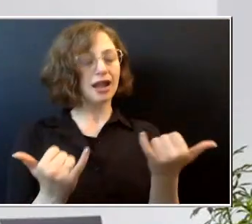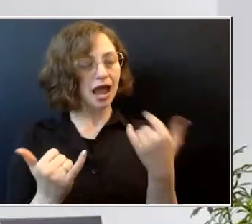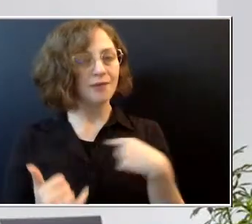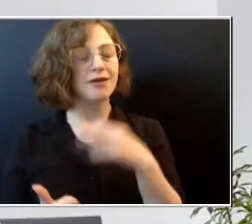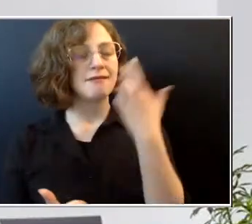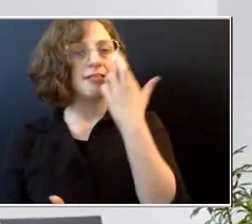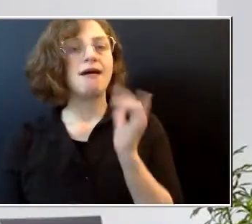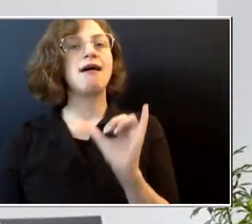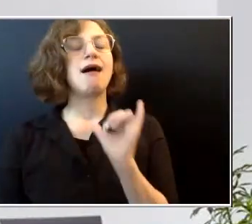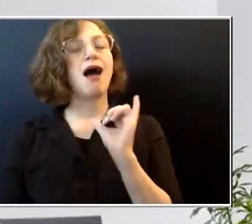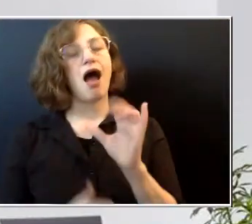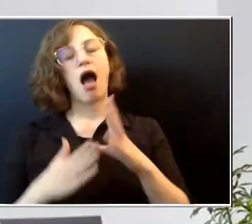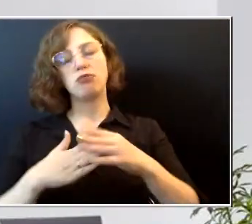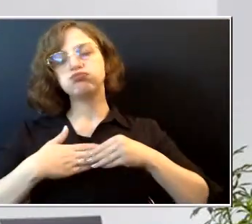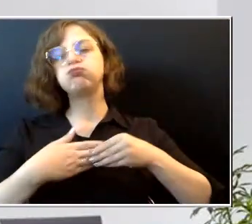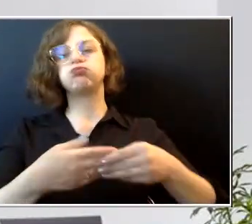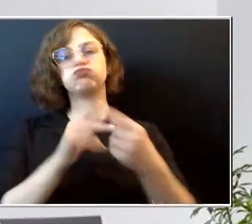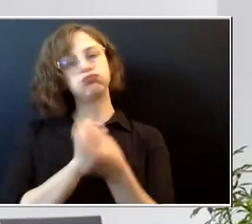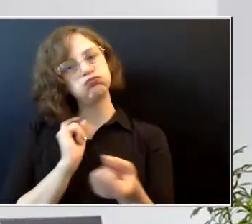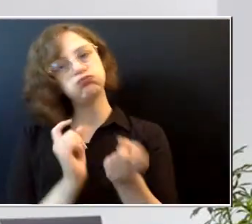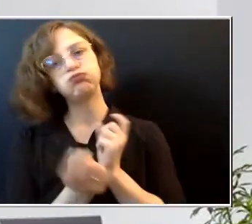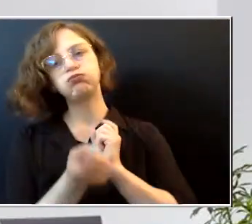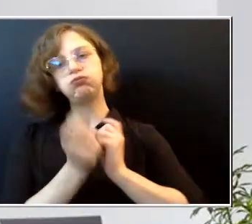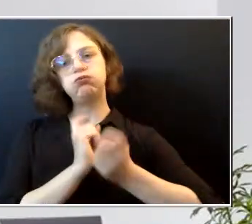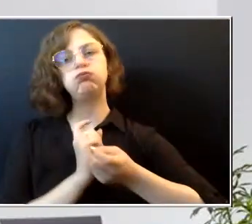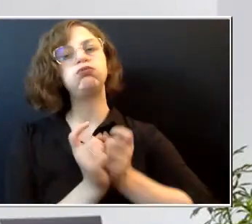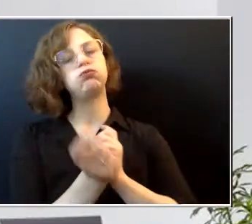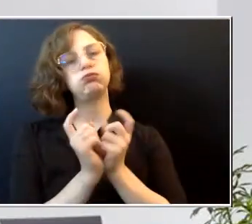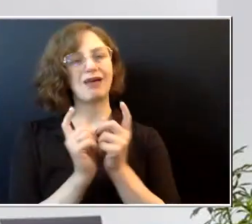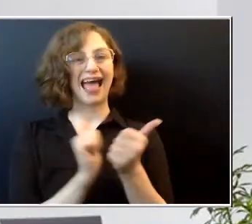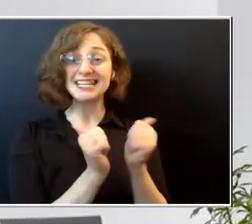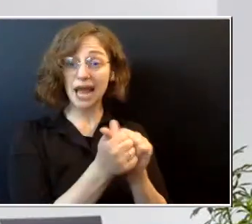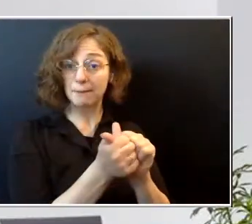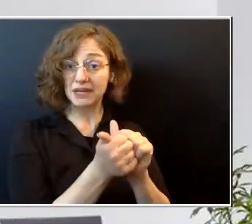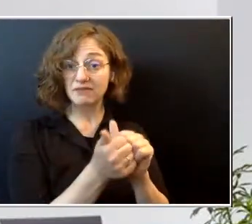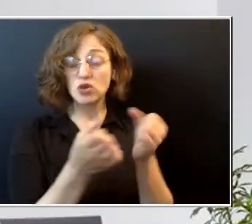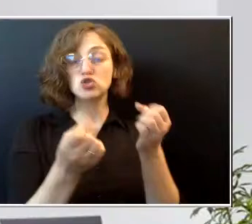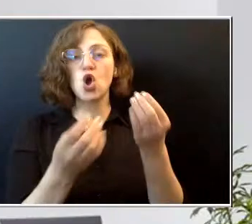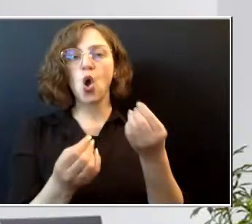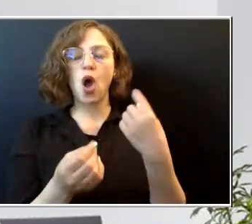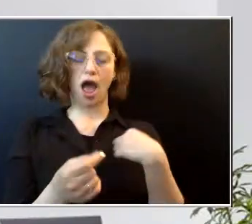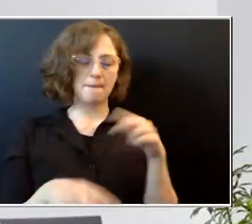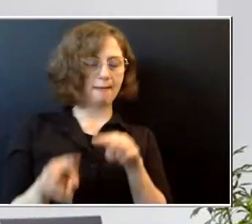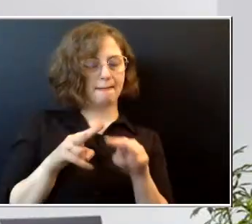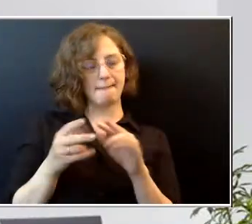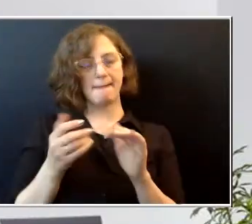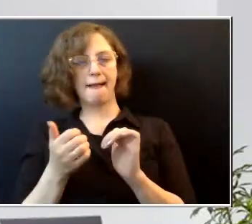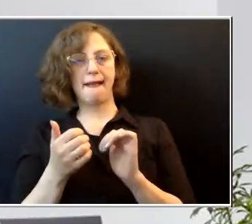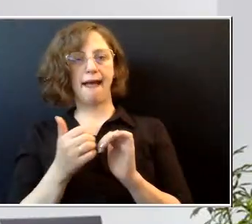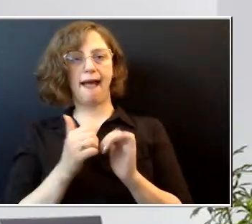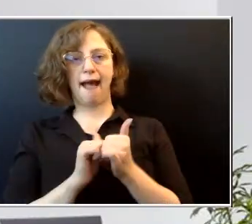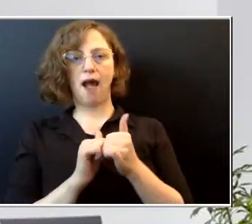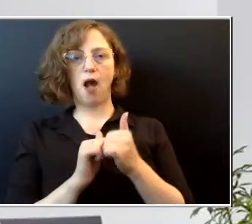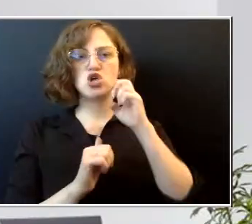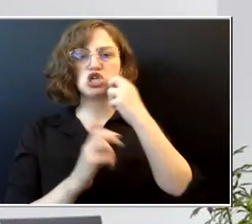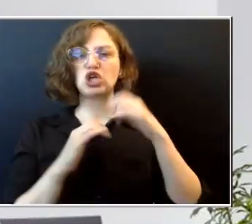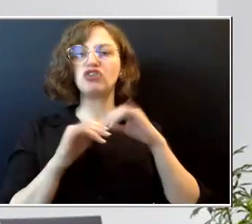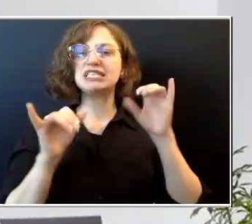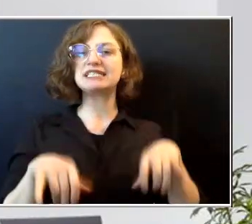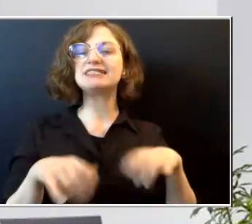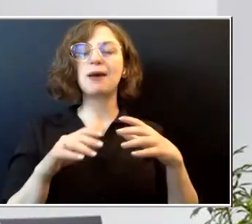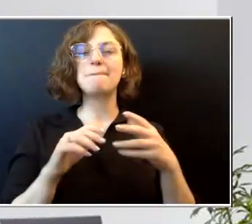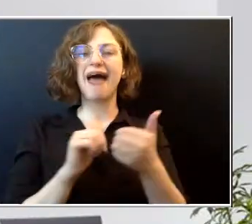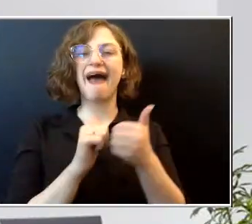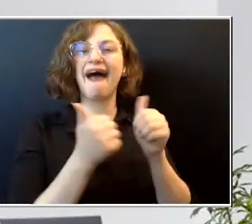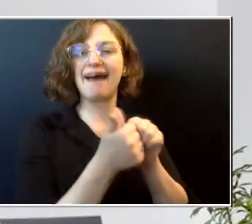incredibly plastic. It's very adaptive. So I've been looking at mechanisms that result in that adaptation of the nervous system in a number of